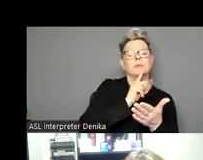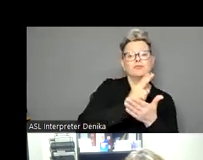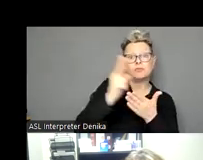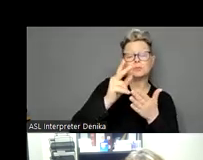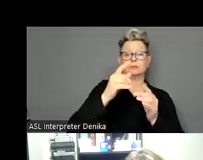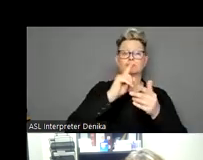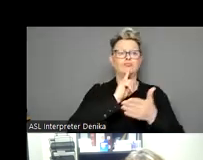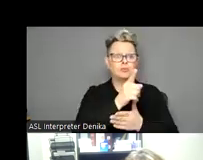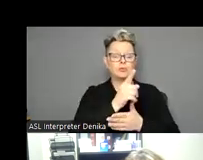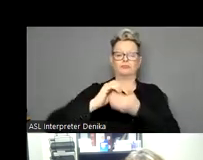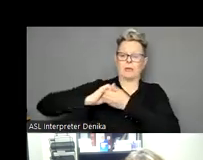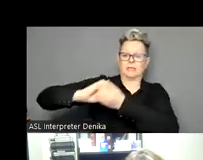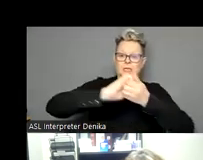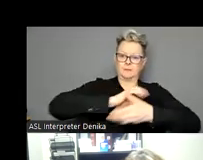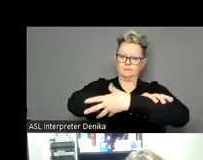future for all.